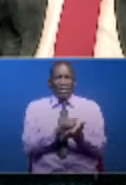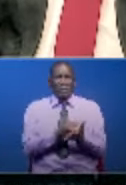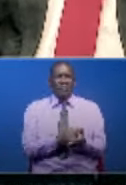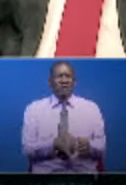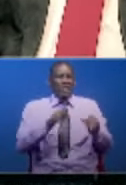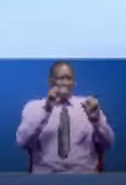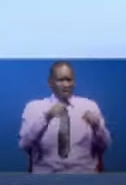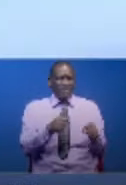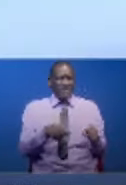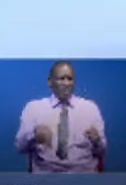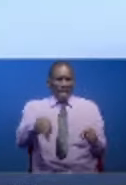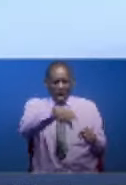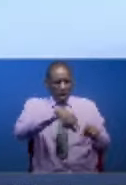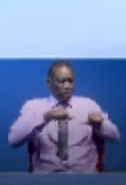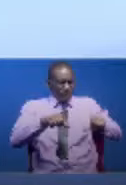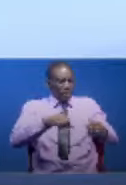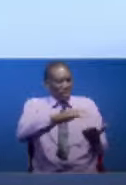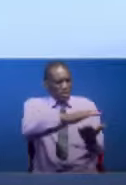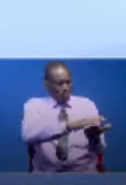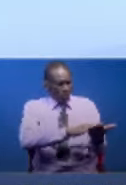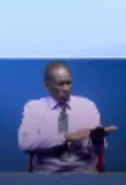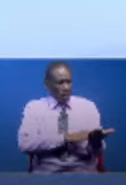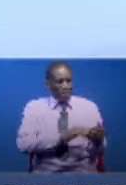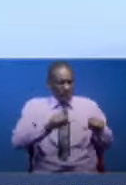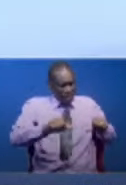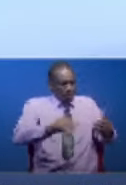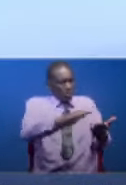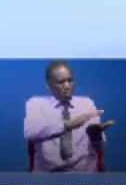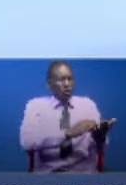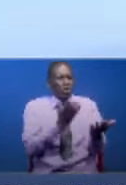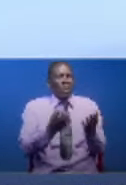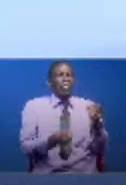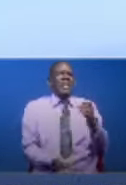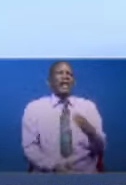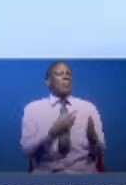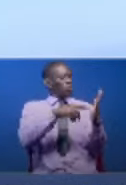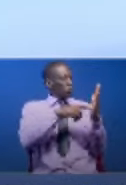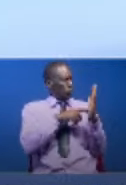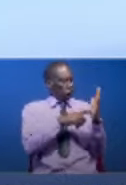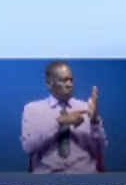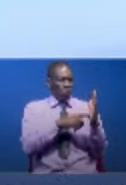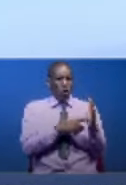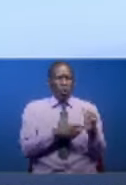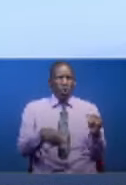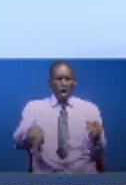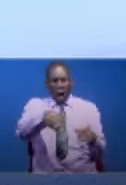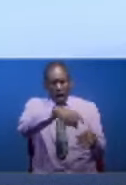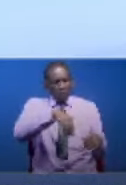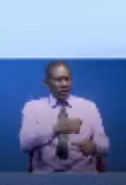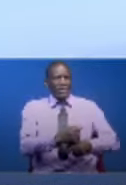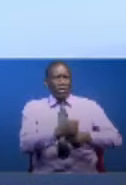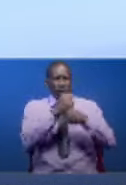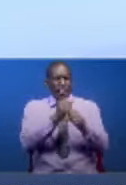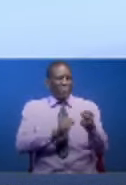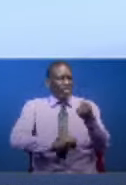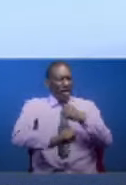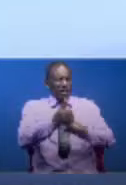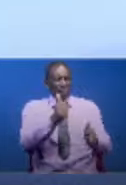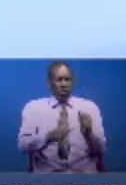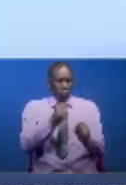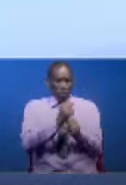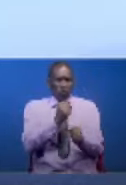so our sustainability report is where we come out to actually showcase to our stakeholders the activities which we're doing